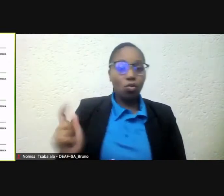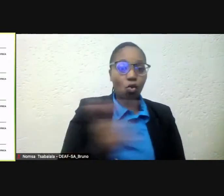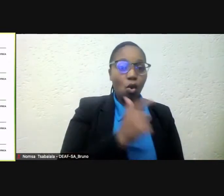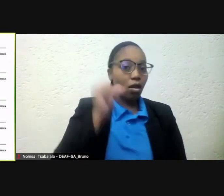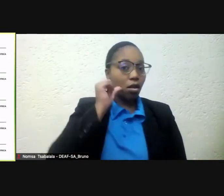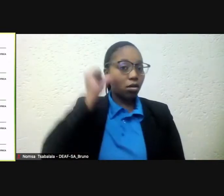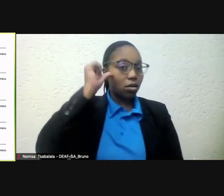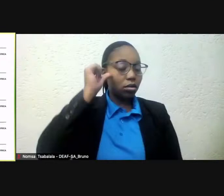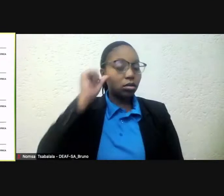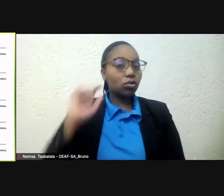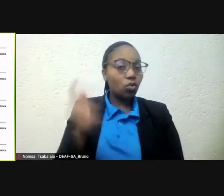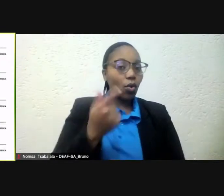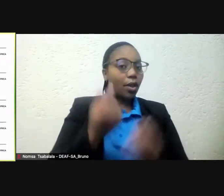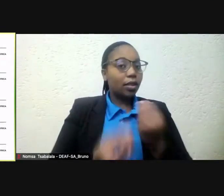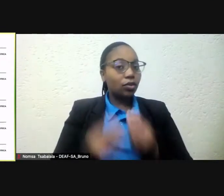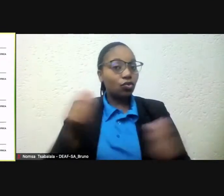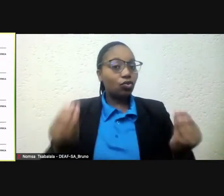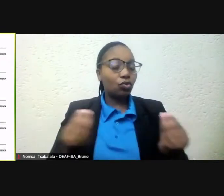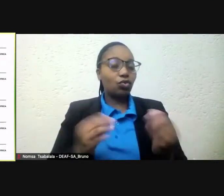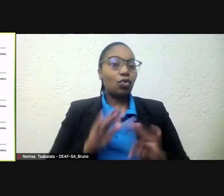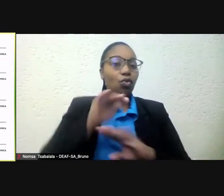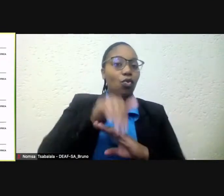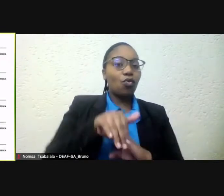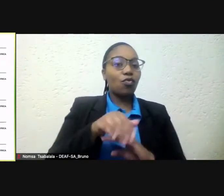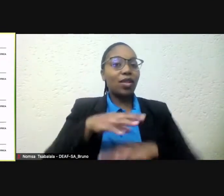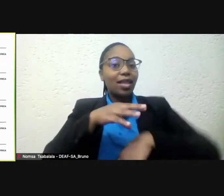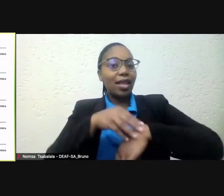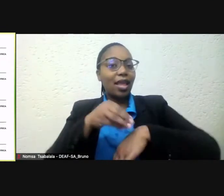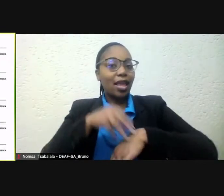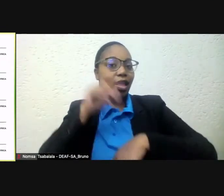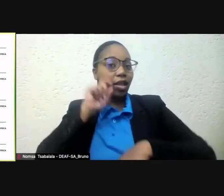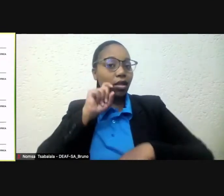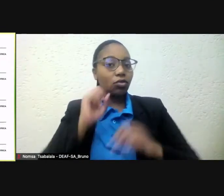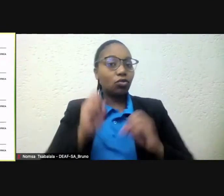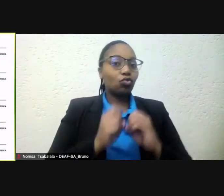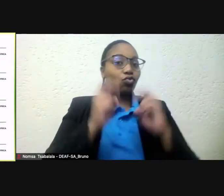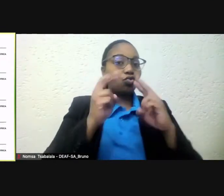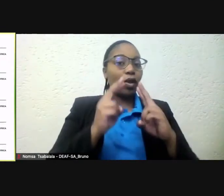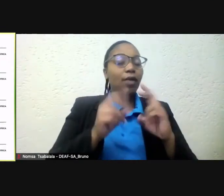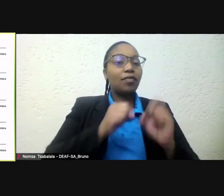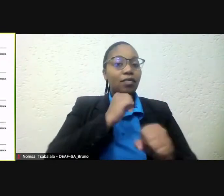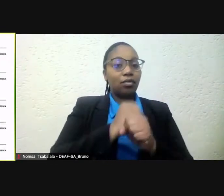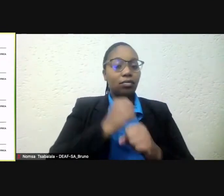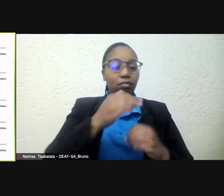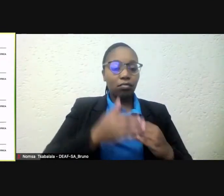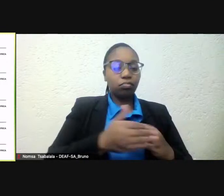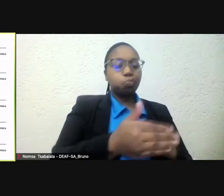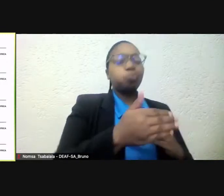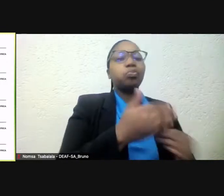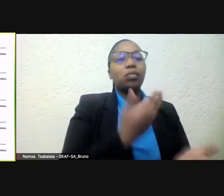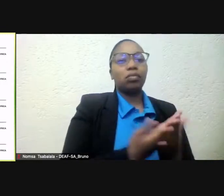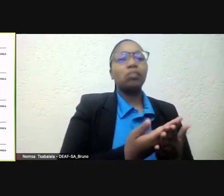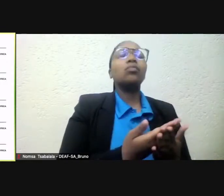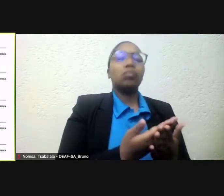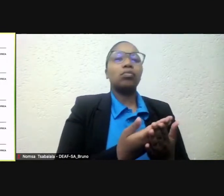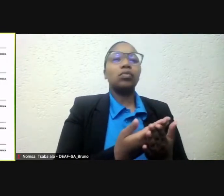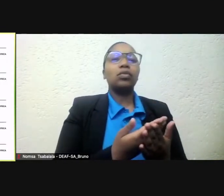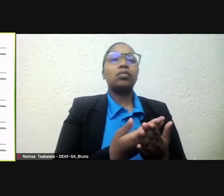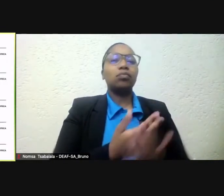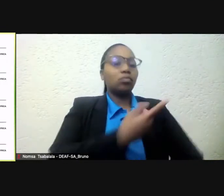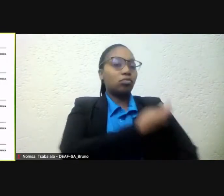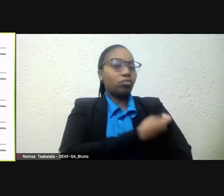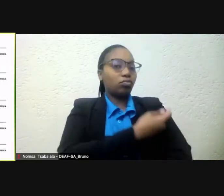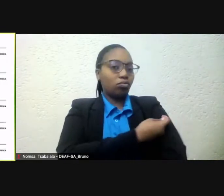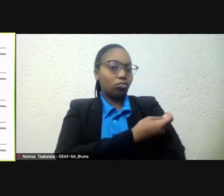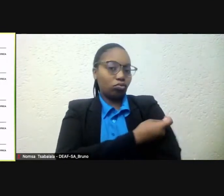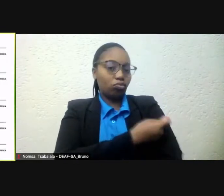the of 12 years and above are eligible for vaccination. This fourth wave, which we have started to